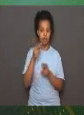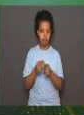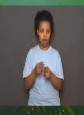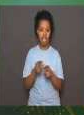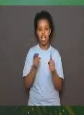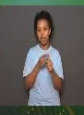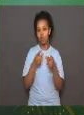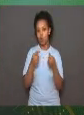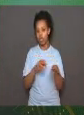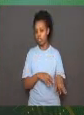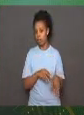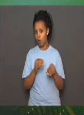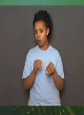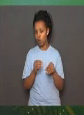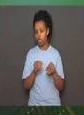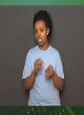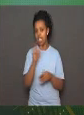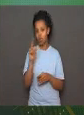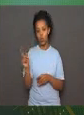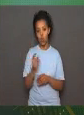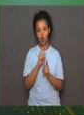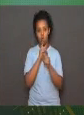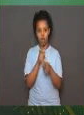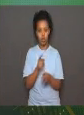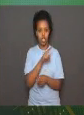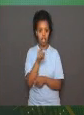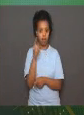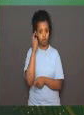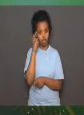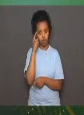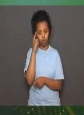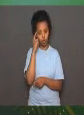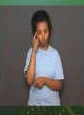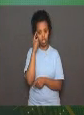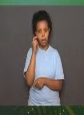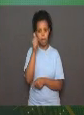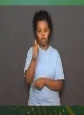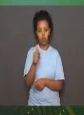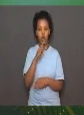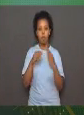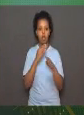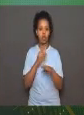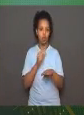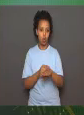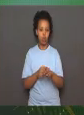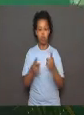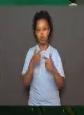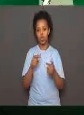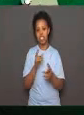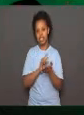write down some responses that you think are due to your biological clocks.